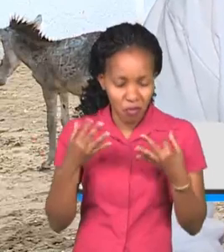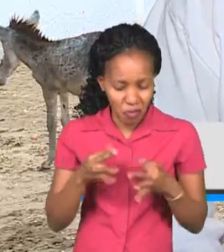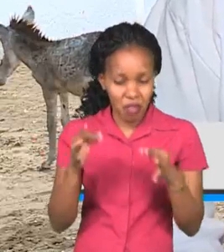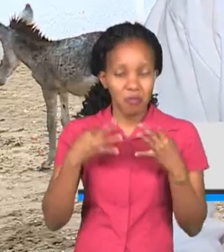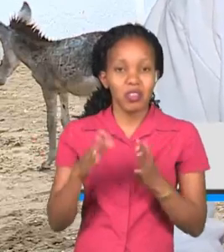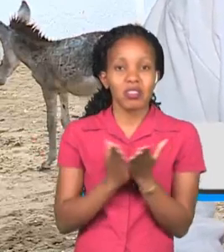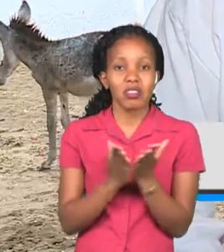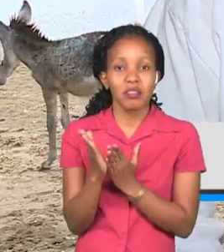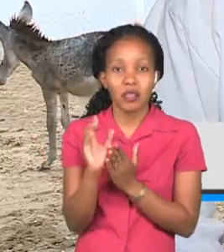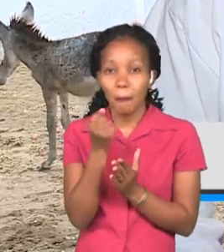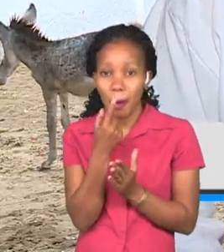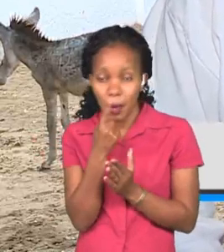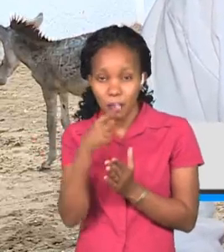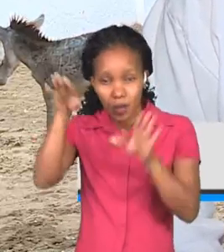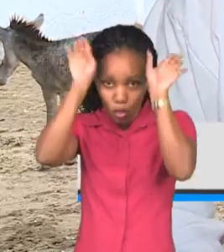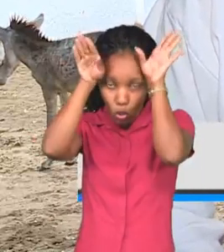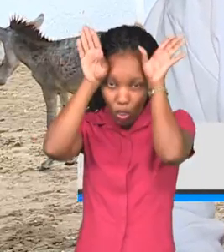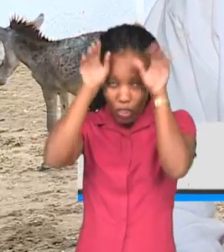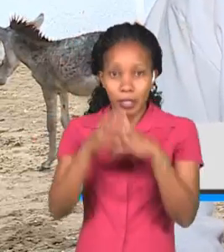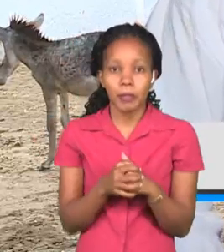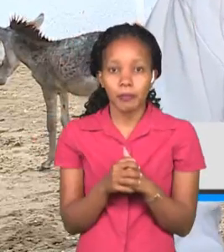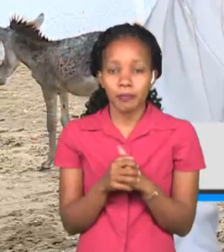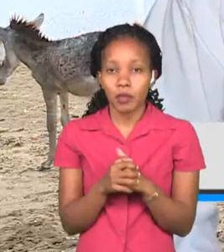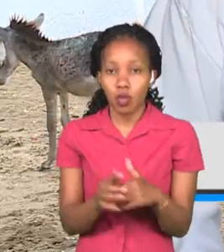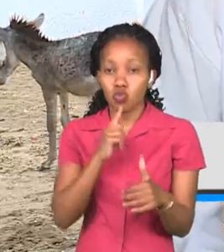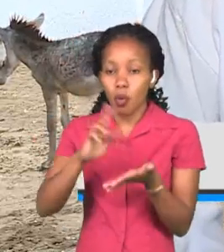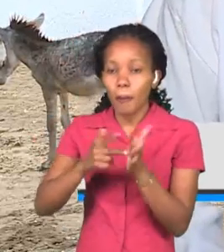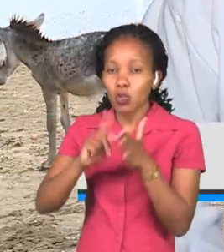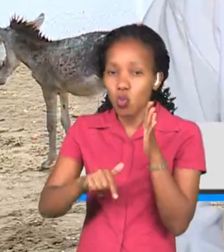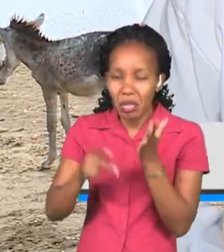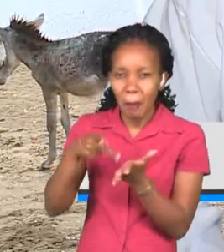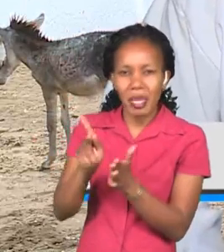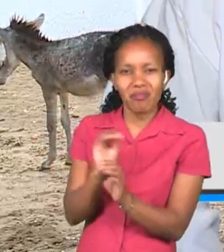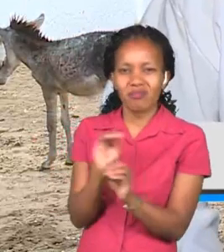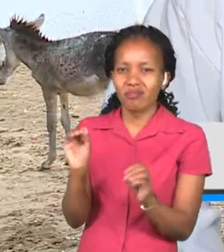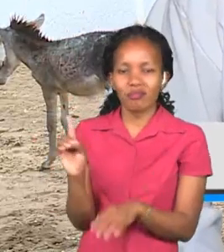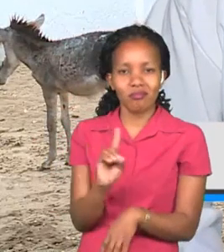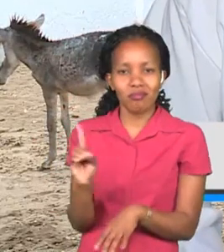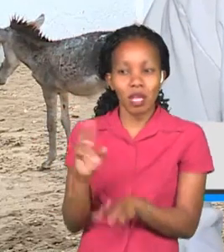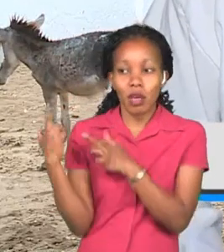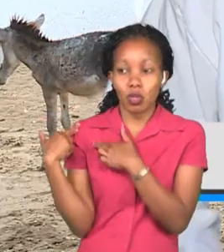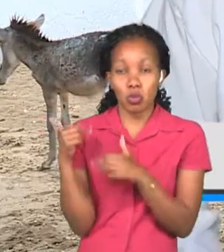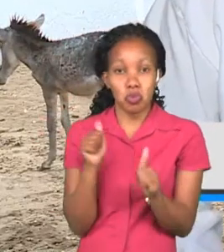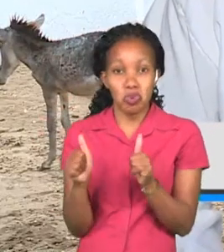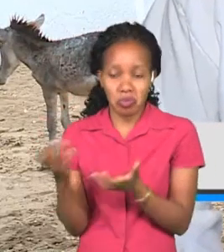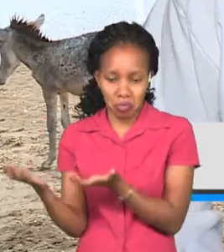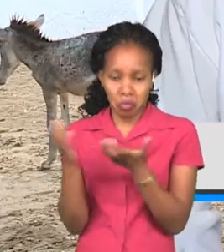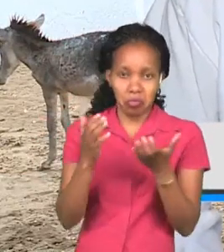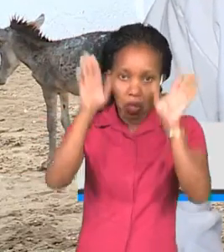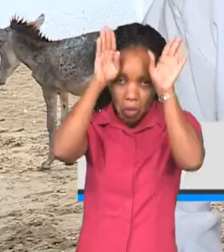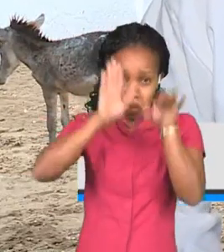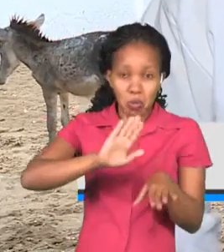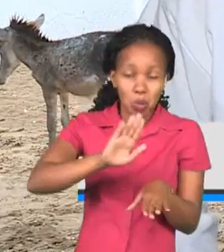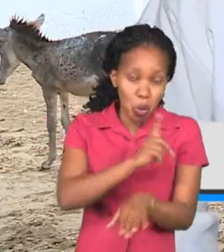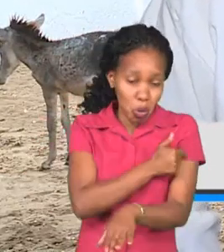veterinary services to the donkeys, to the donkeys. So it means that we don't charge the donkey users. Their responsibility is just to bring their donkeys to the